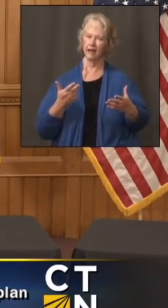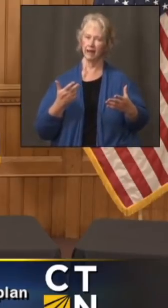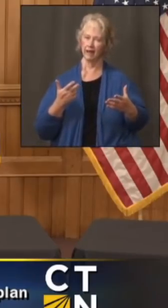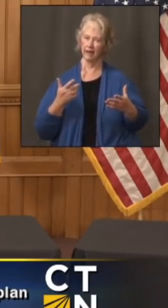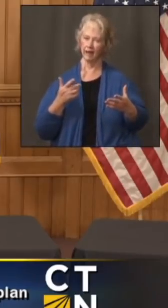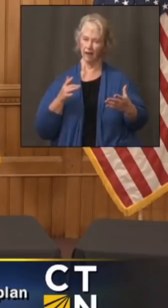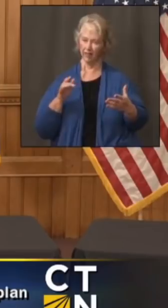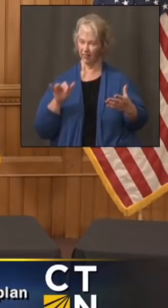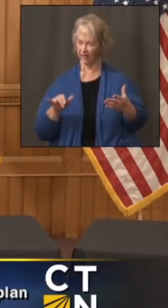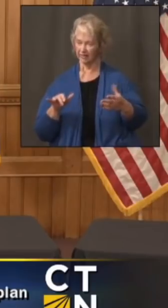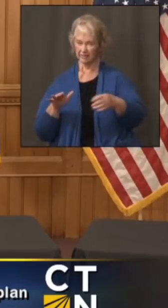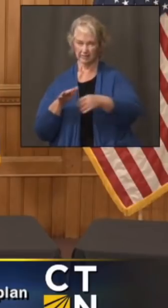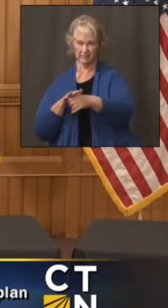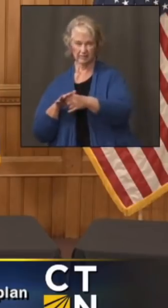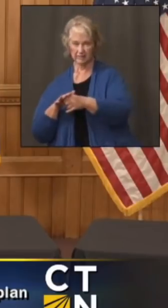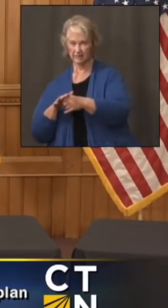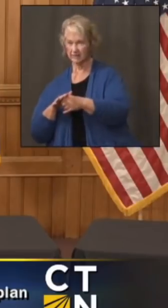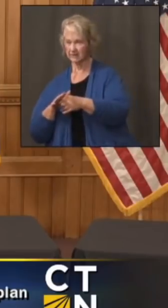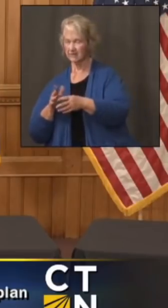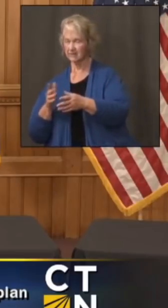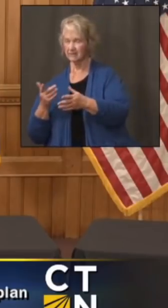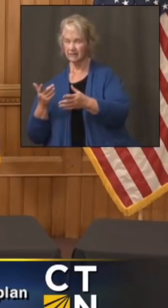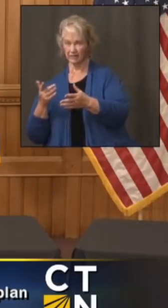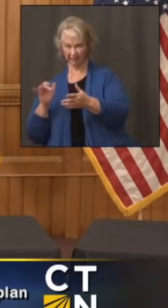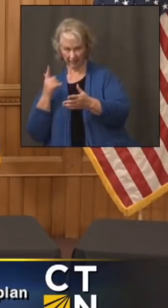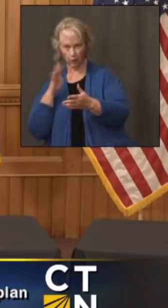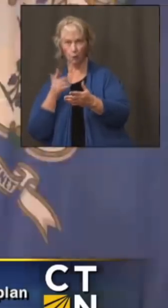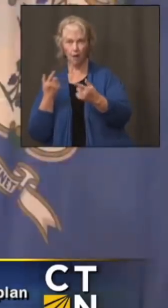localized outbreaks just sort of a fact of life now?